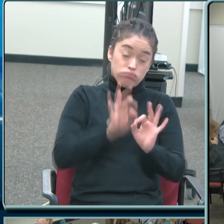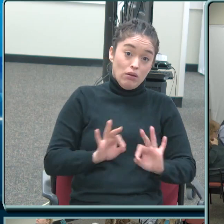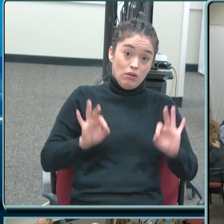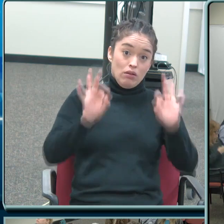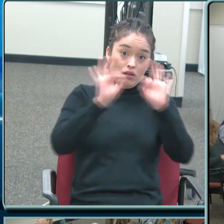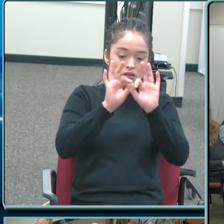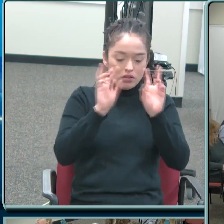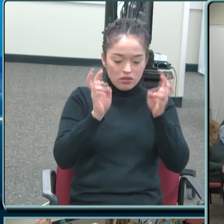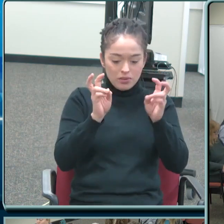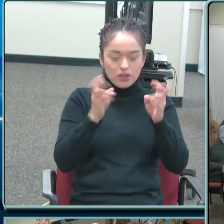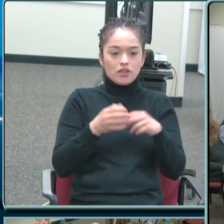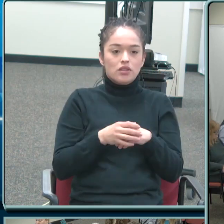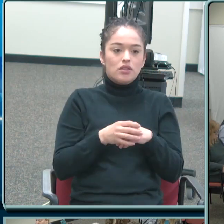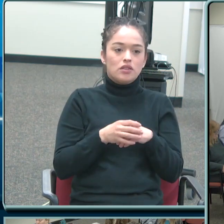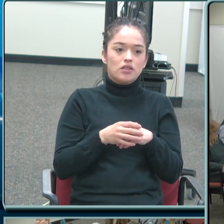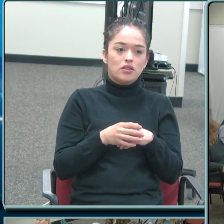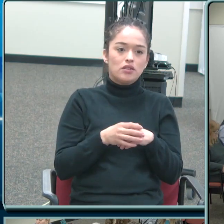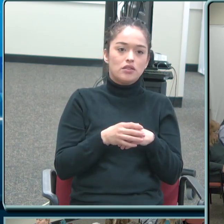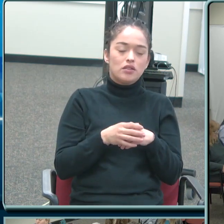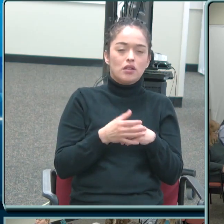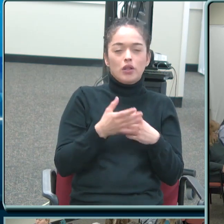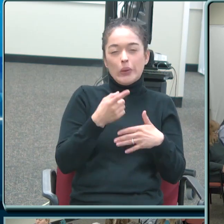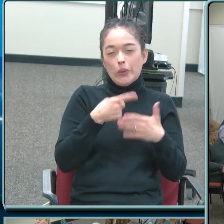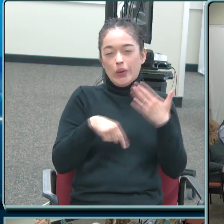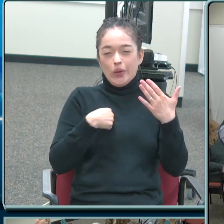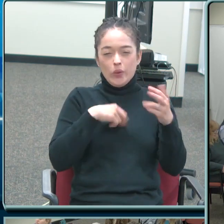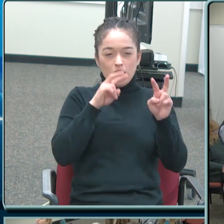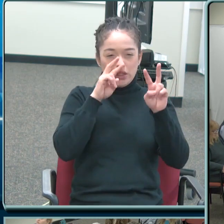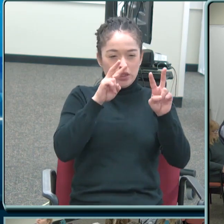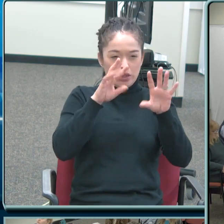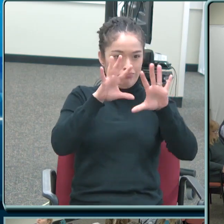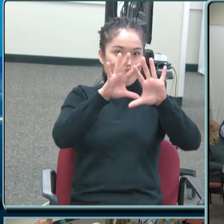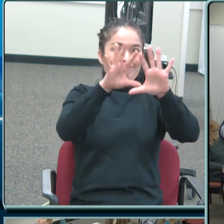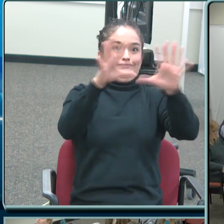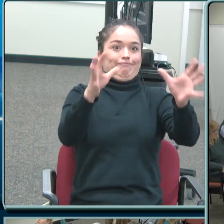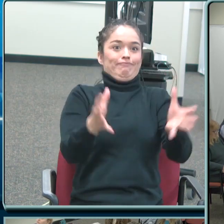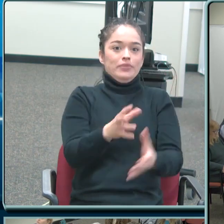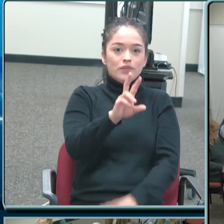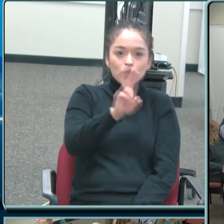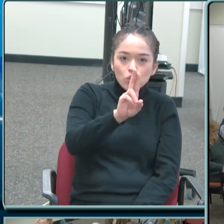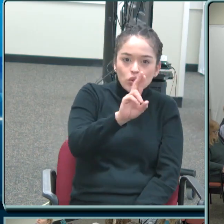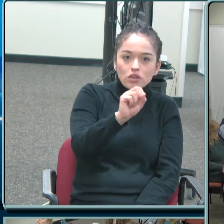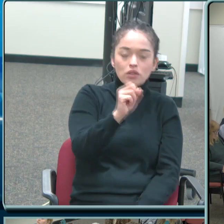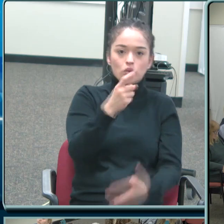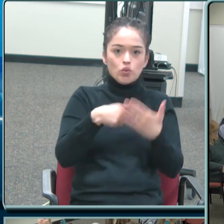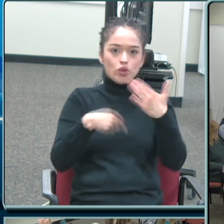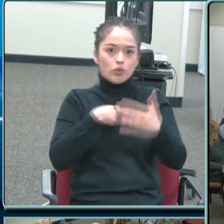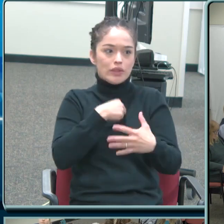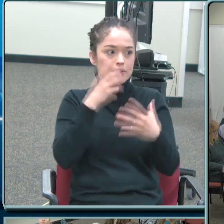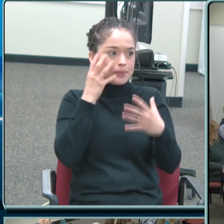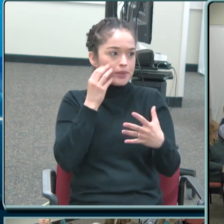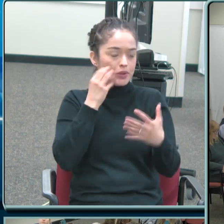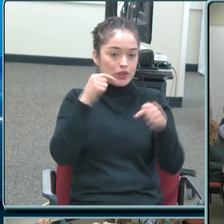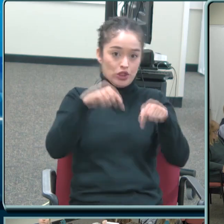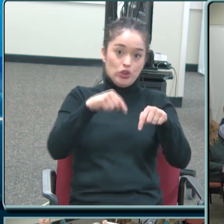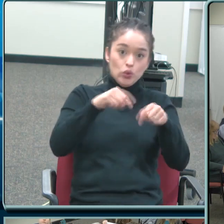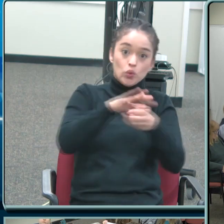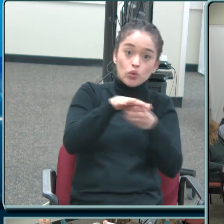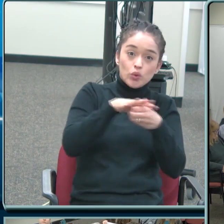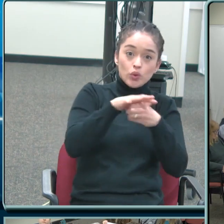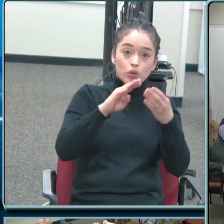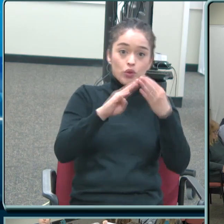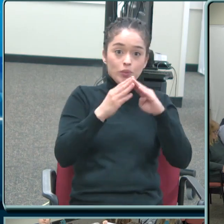topic with what we're seeing around the nation and experiencing in our own